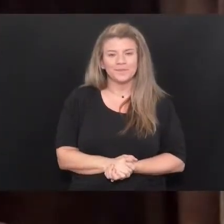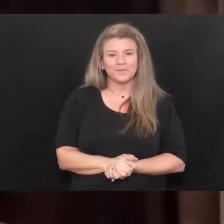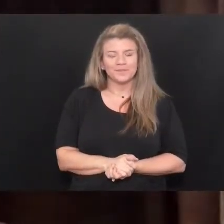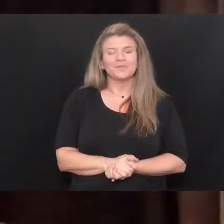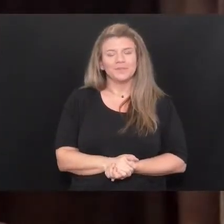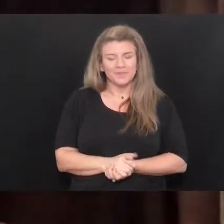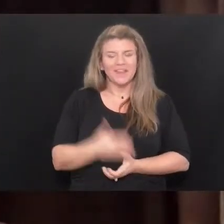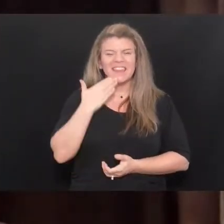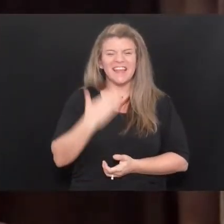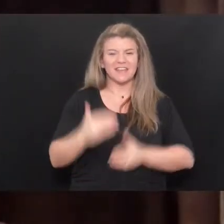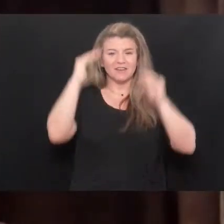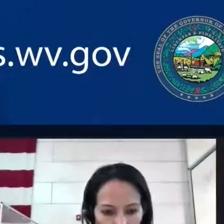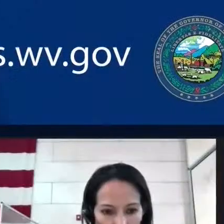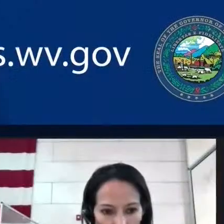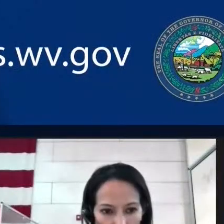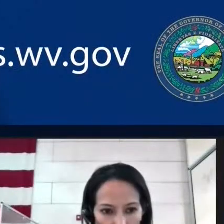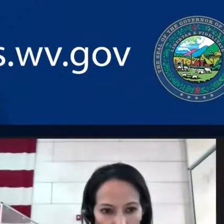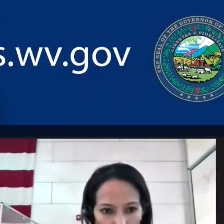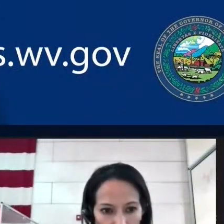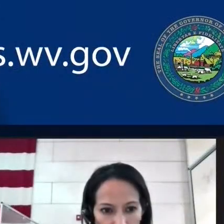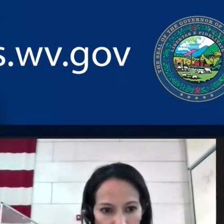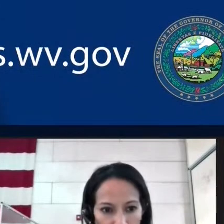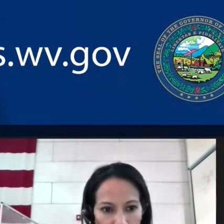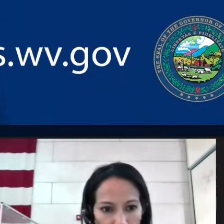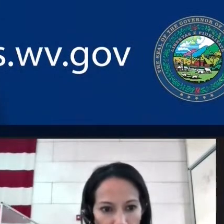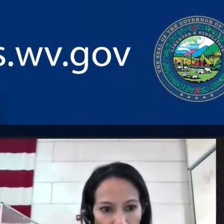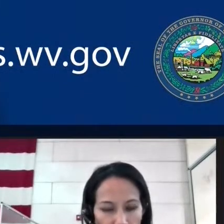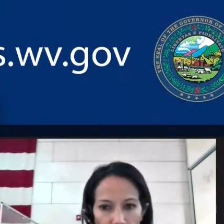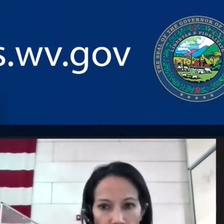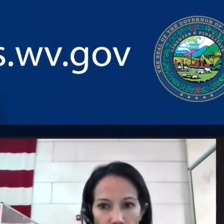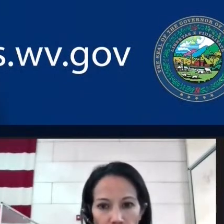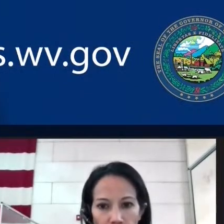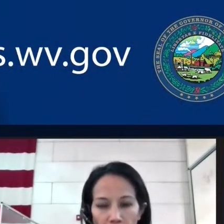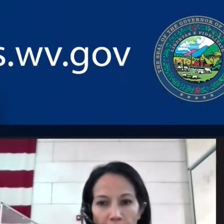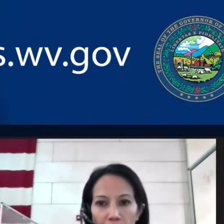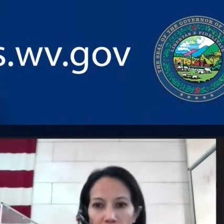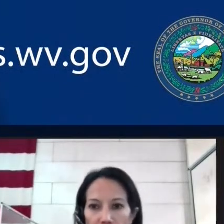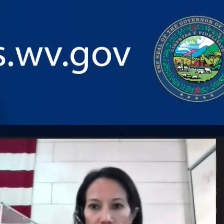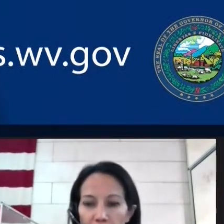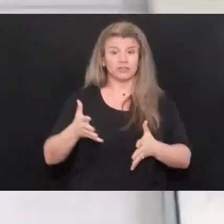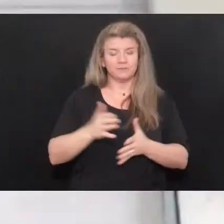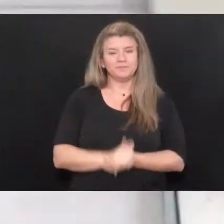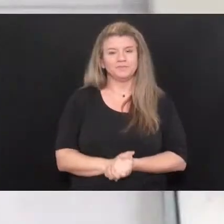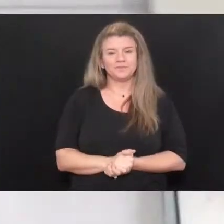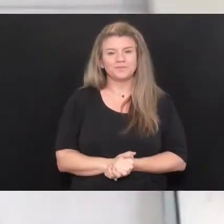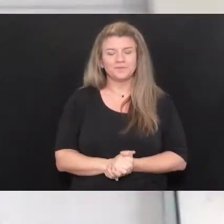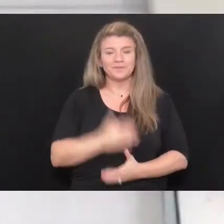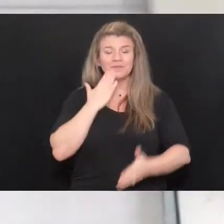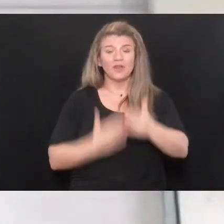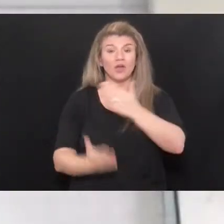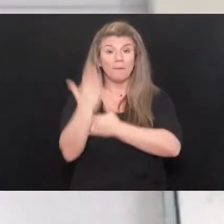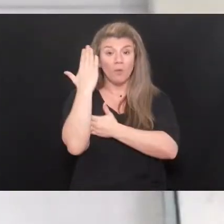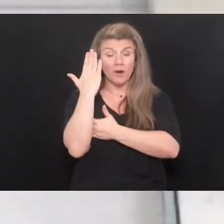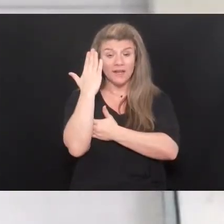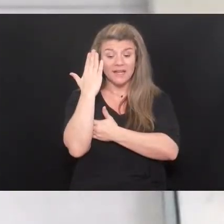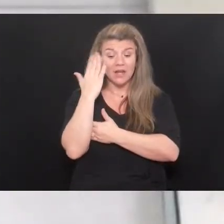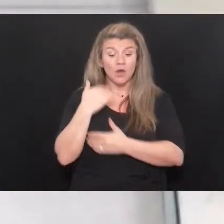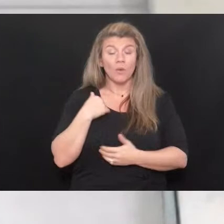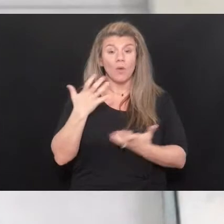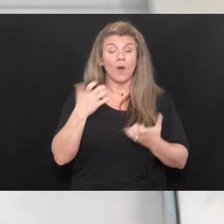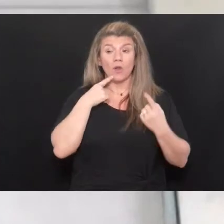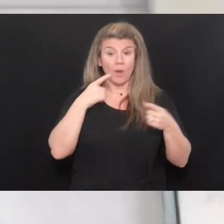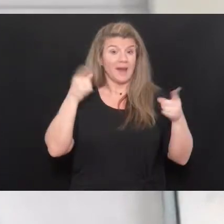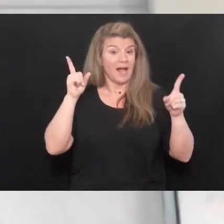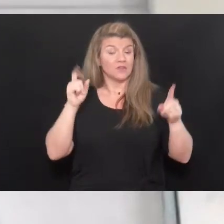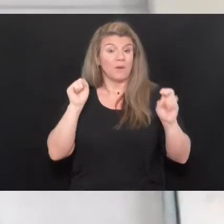All right, thank you, Dr. Marsh. Next, we'll go to Dr. Amjad, our state health officer. Good morning. We are pleased to announce that we were